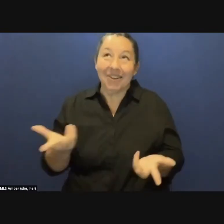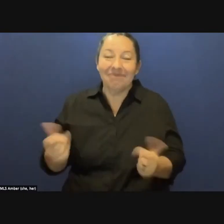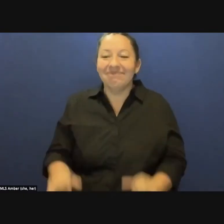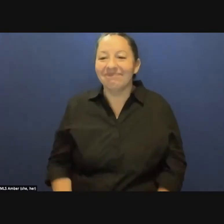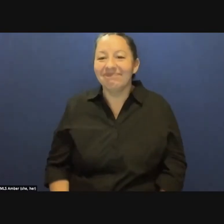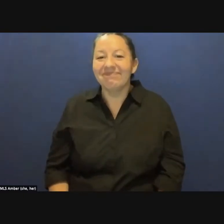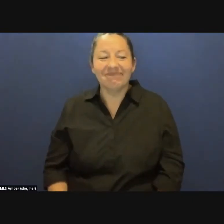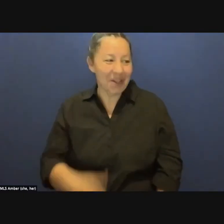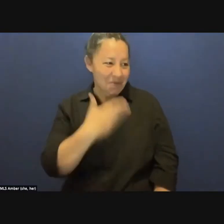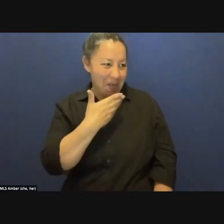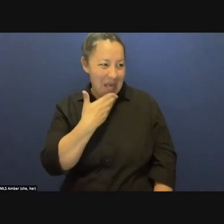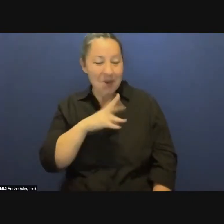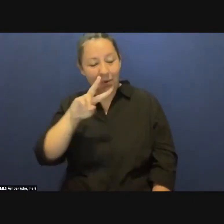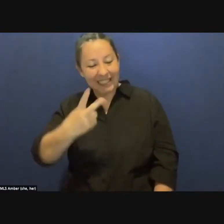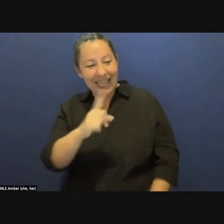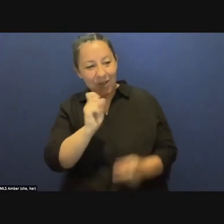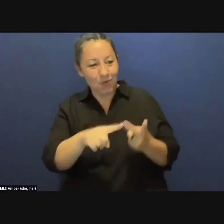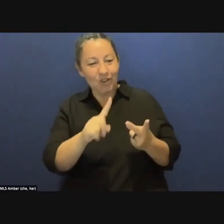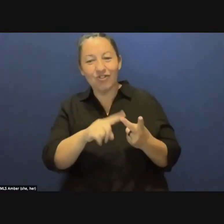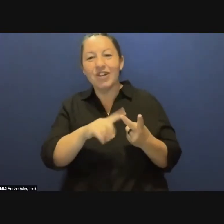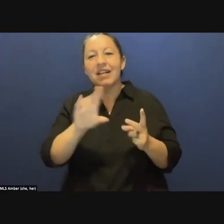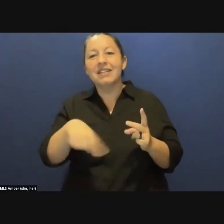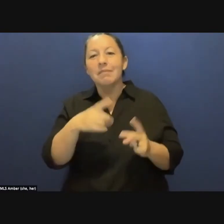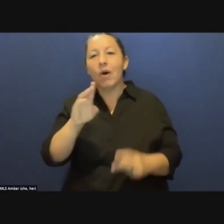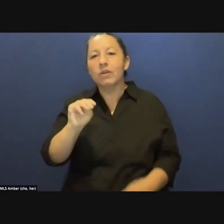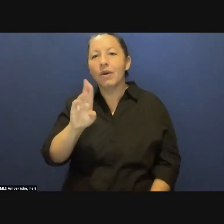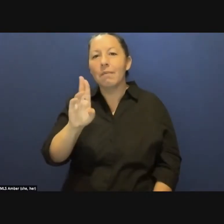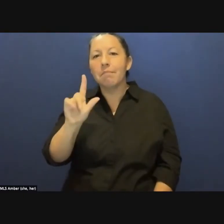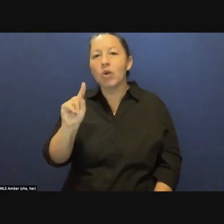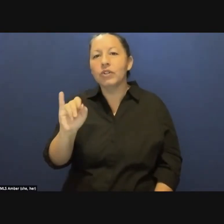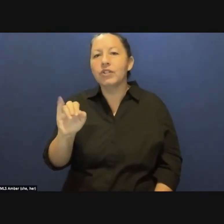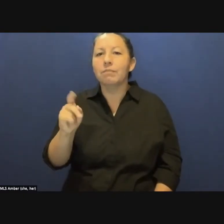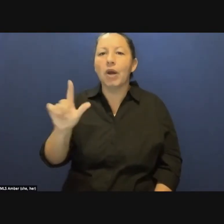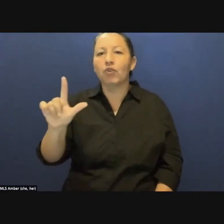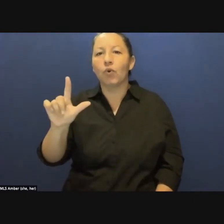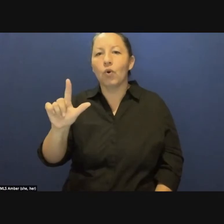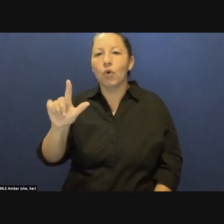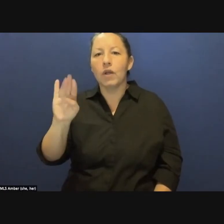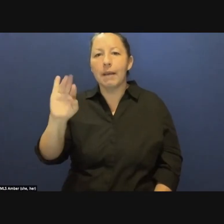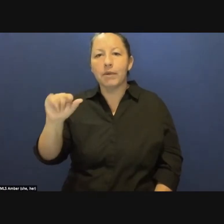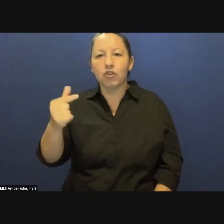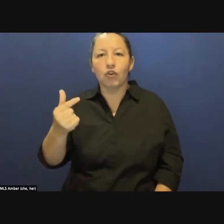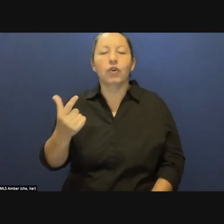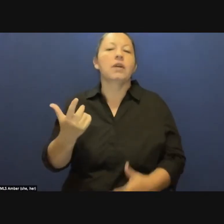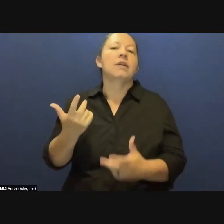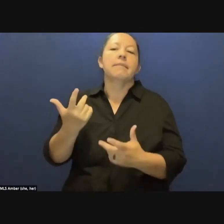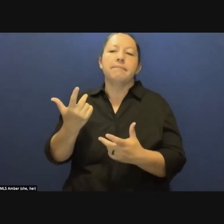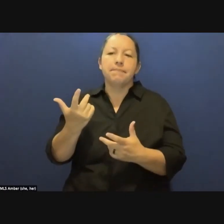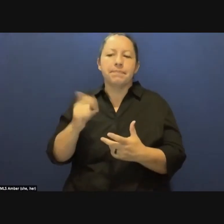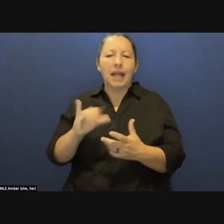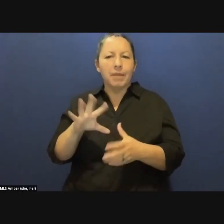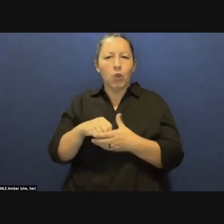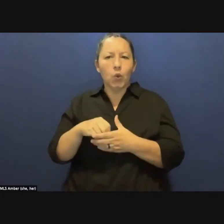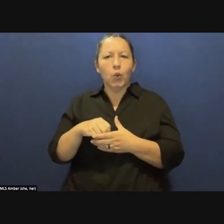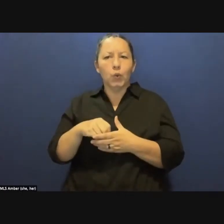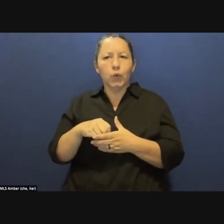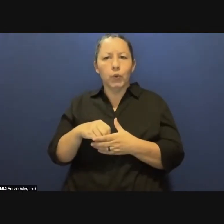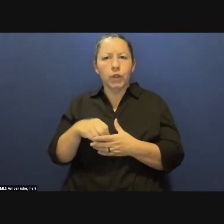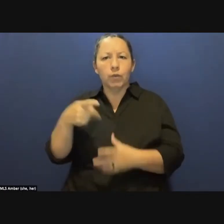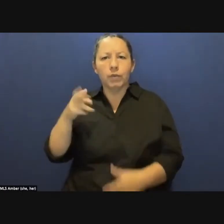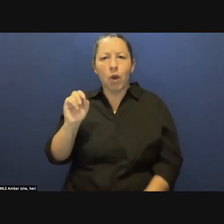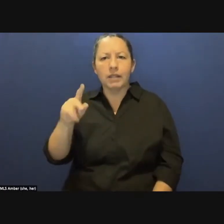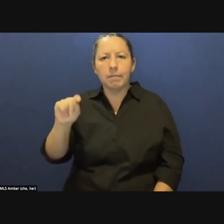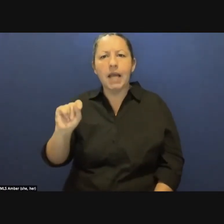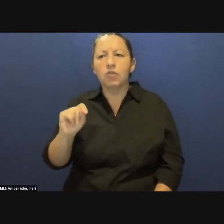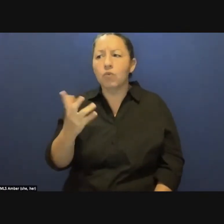And the second question is about a multispectral imager, which is being included with PROSPER. And the question is, what is the team